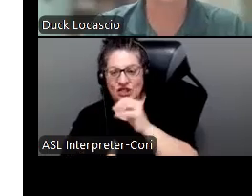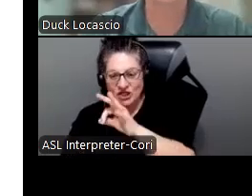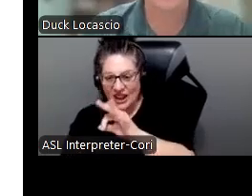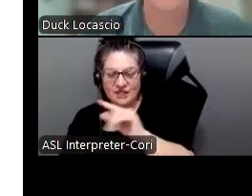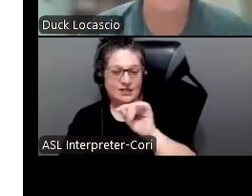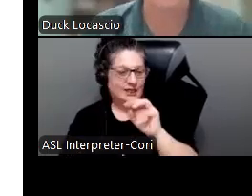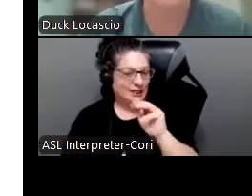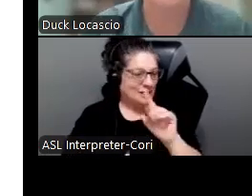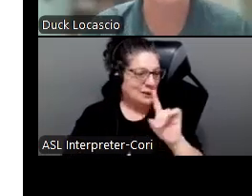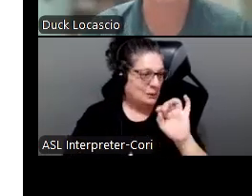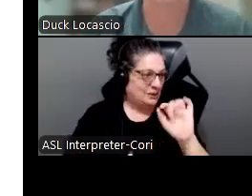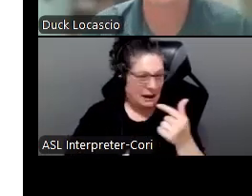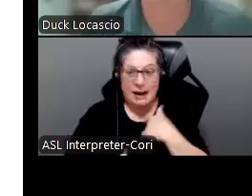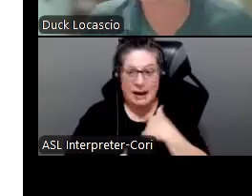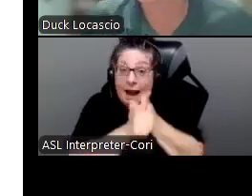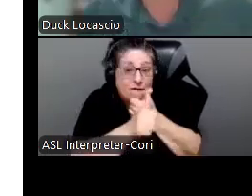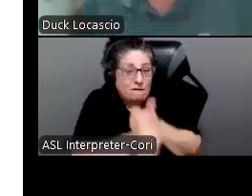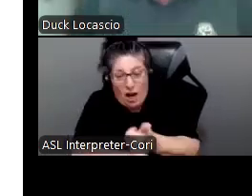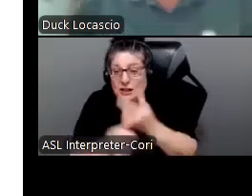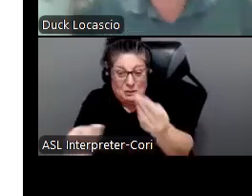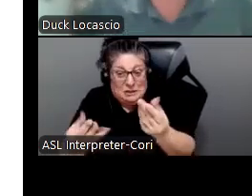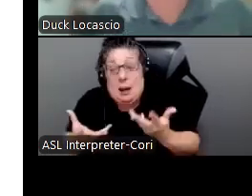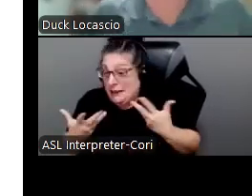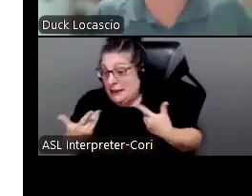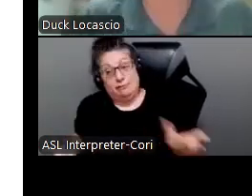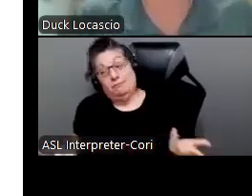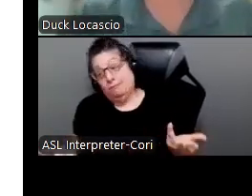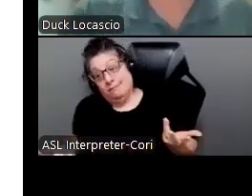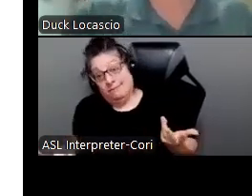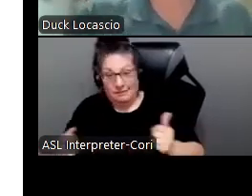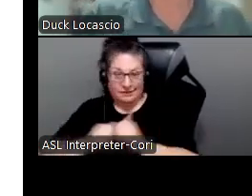So I follow directions, man.